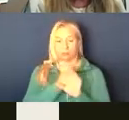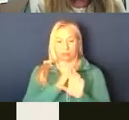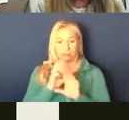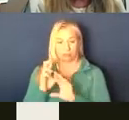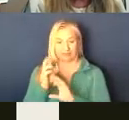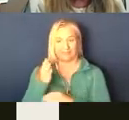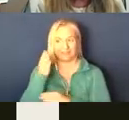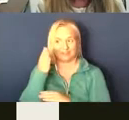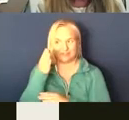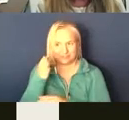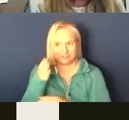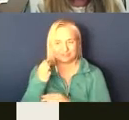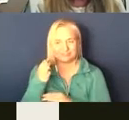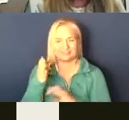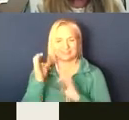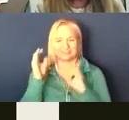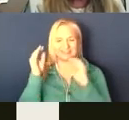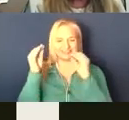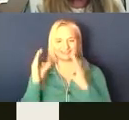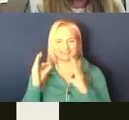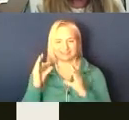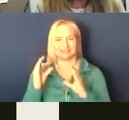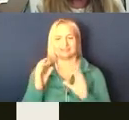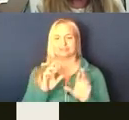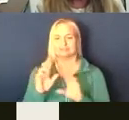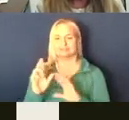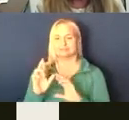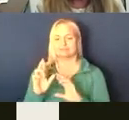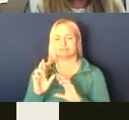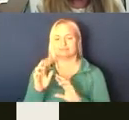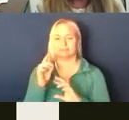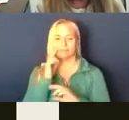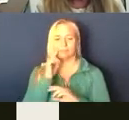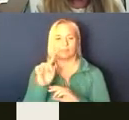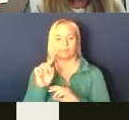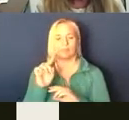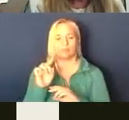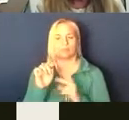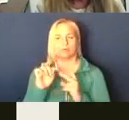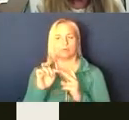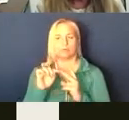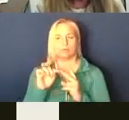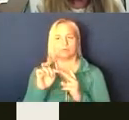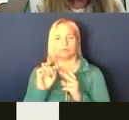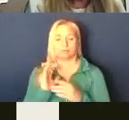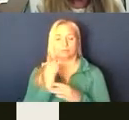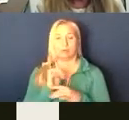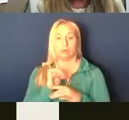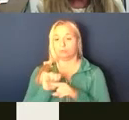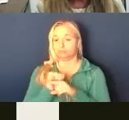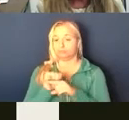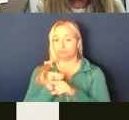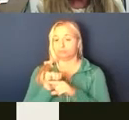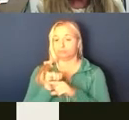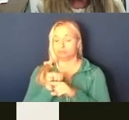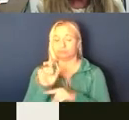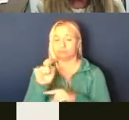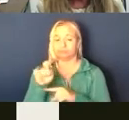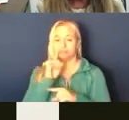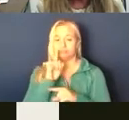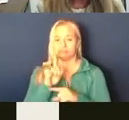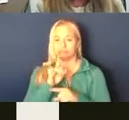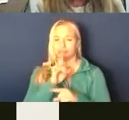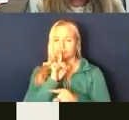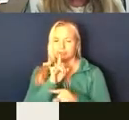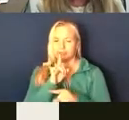teacher teachers, and as in our practice, we need to be critically conscious